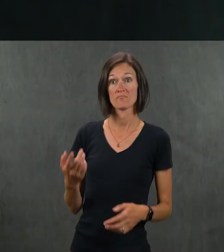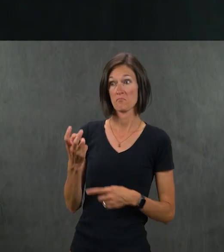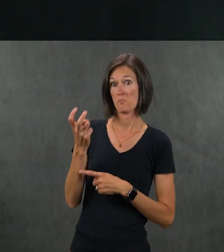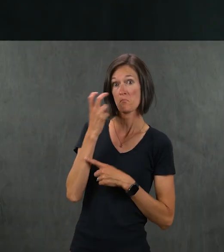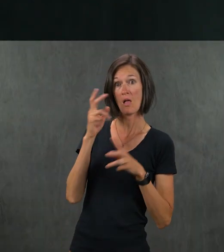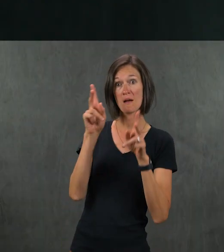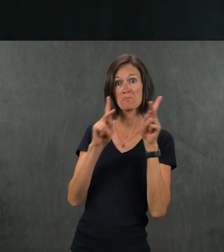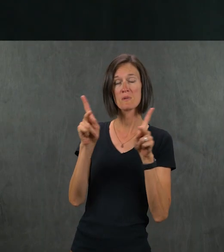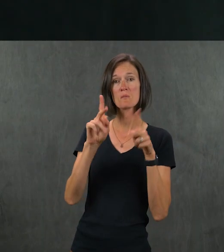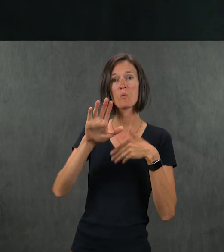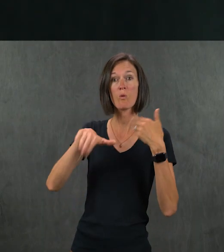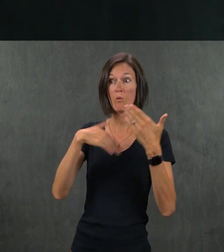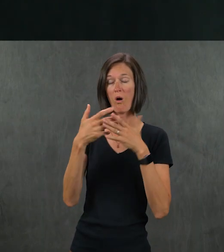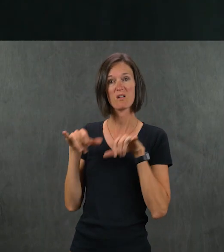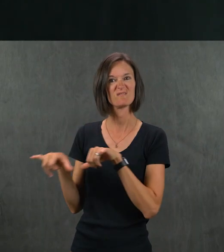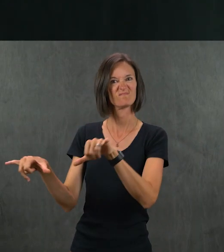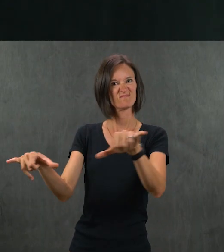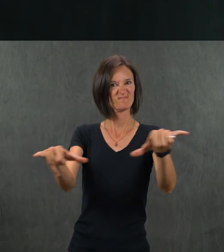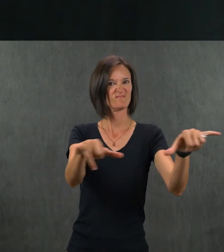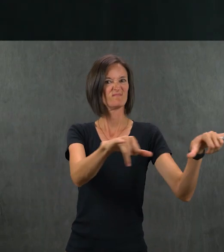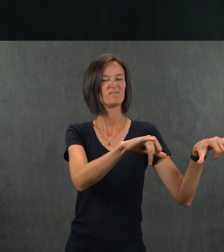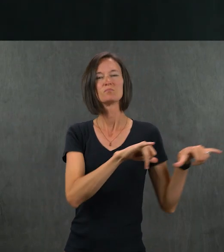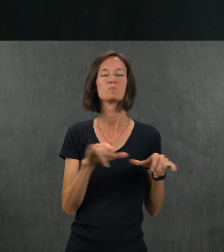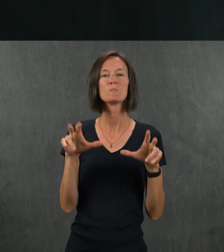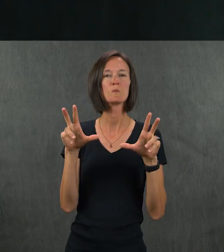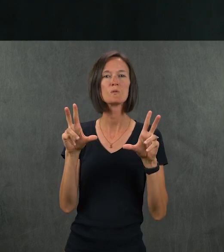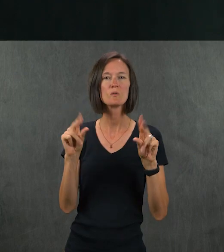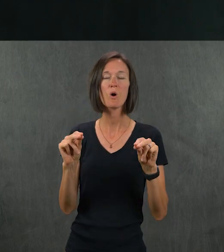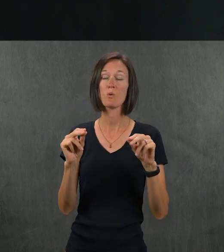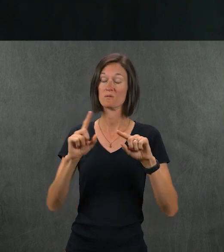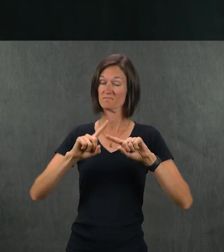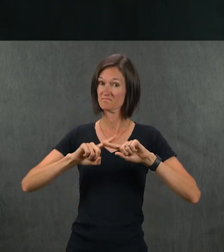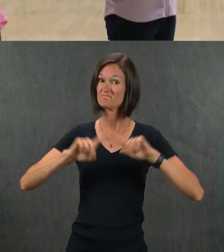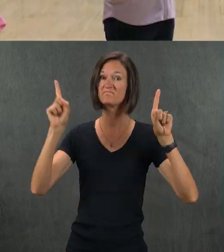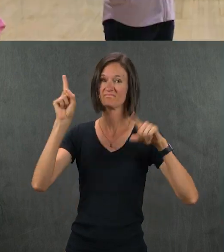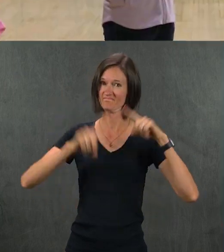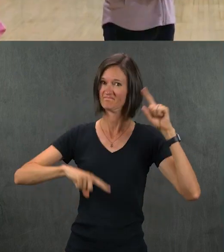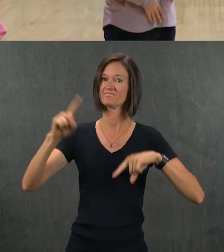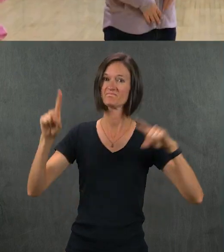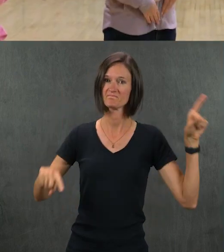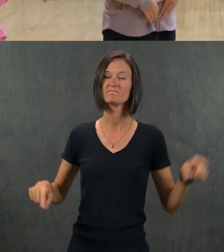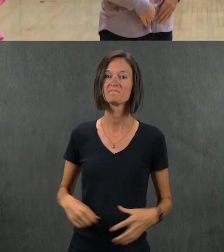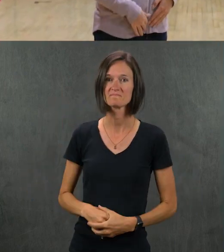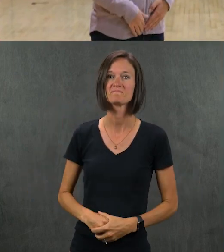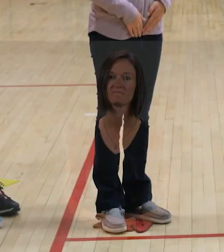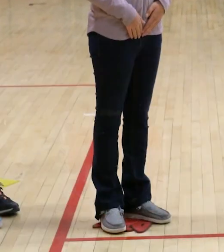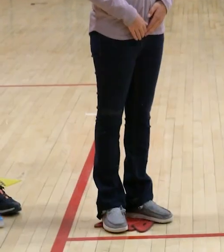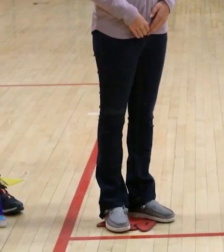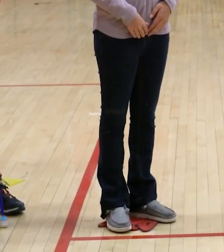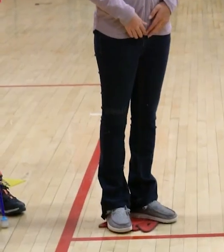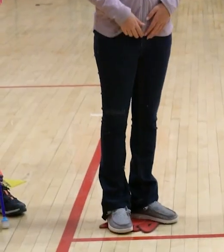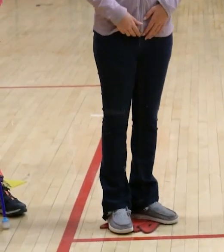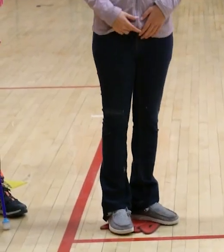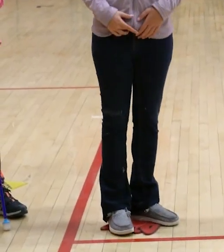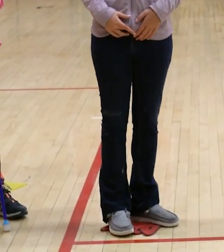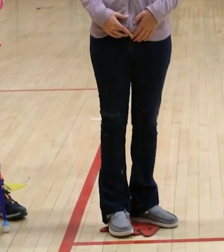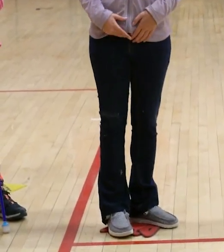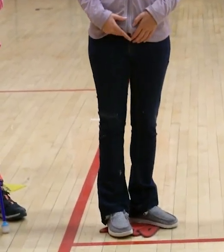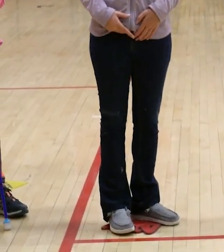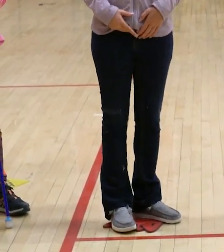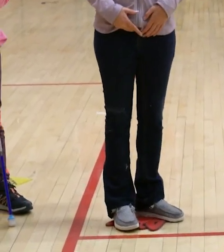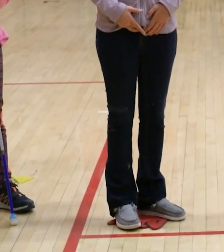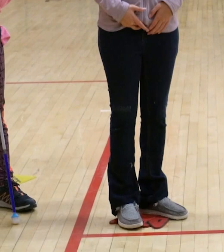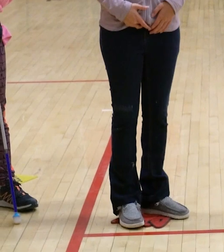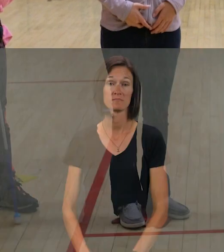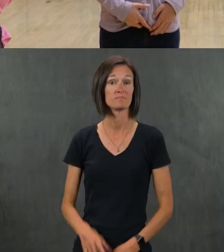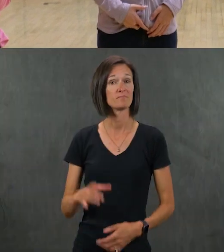Christina. We're not all in the same boat as blind people. We're so different. Christina throws a frisbee into a frisbee golf